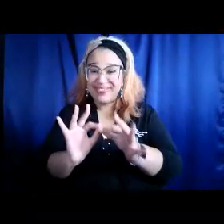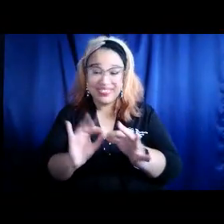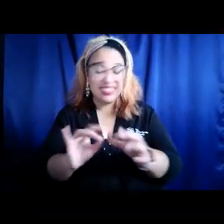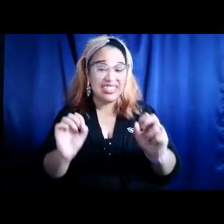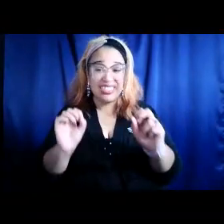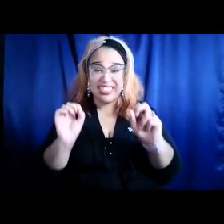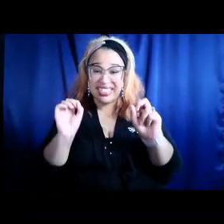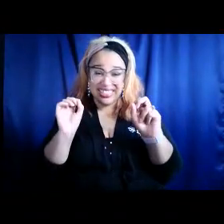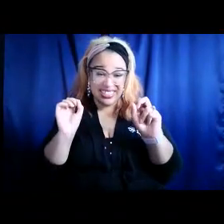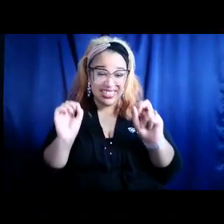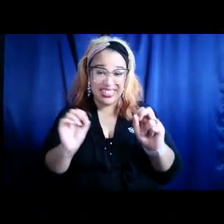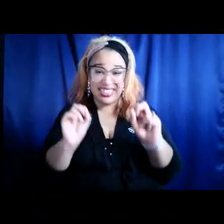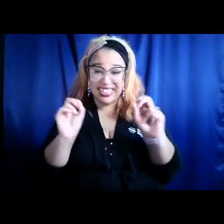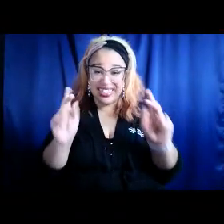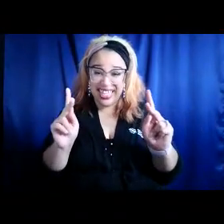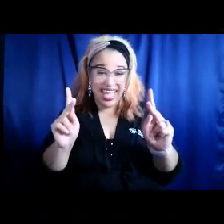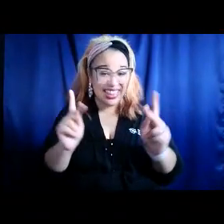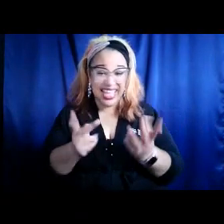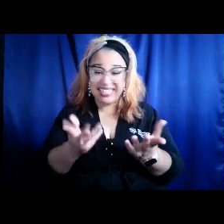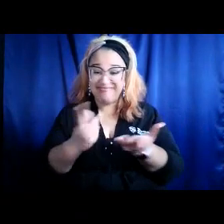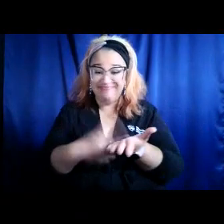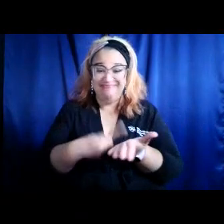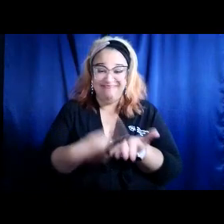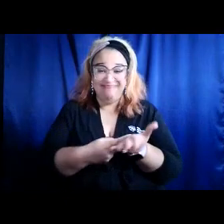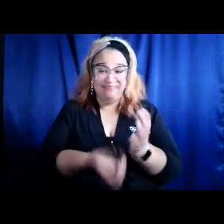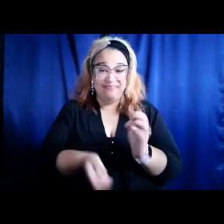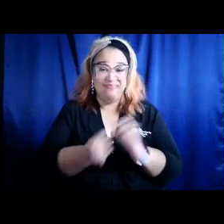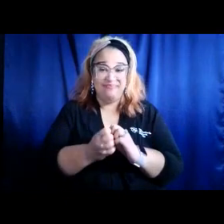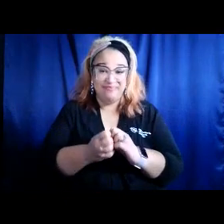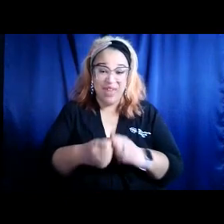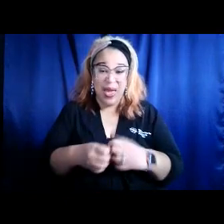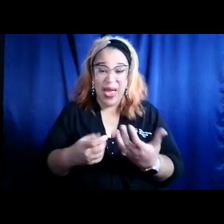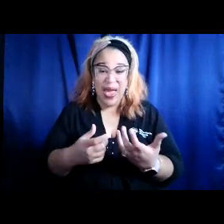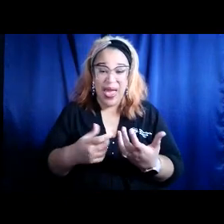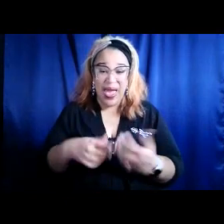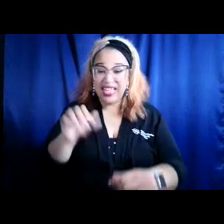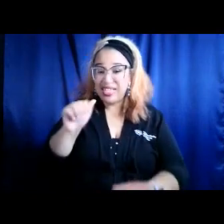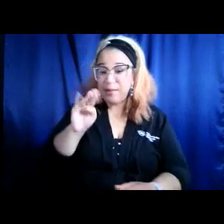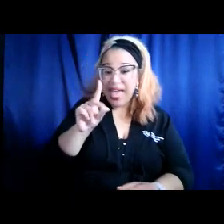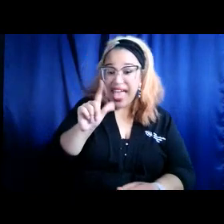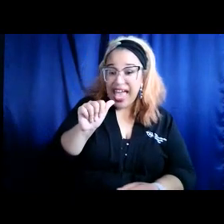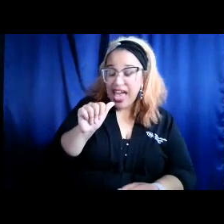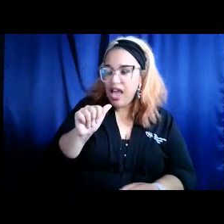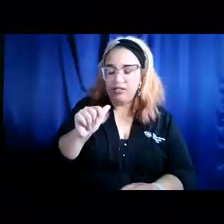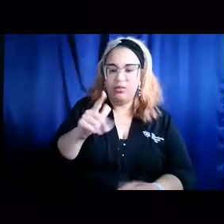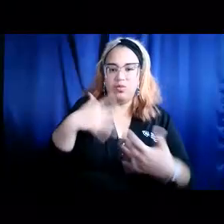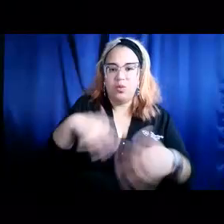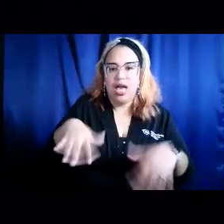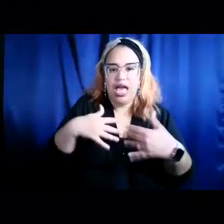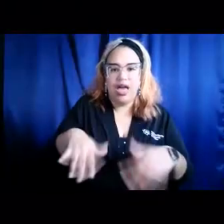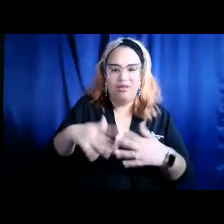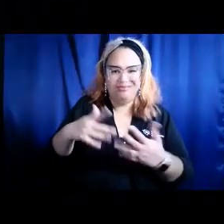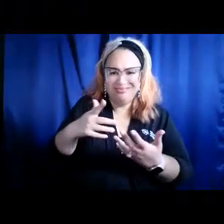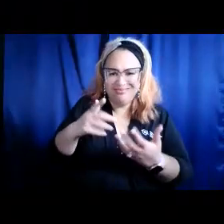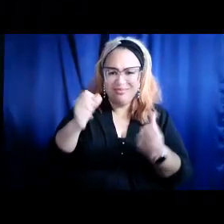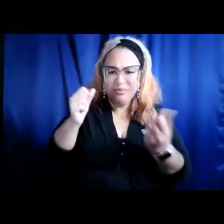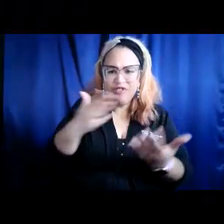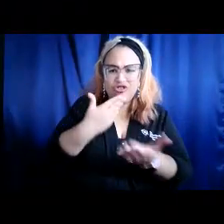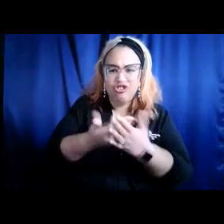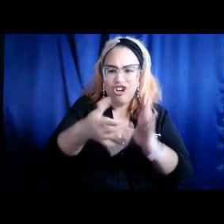Amanda? okay. So again, we are seeing still some great responses coming in. So thanks for the participation. A